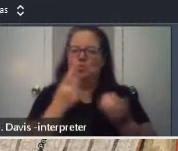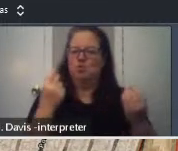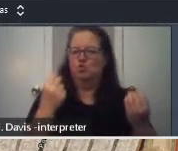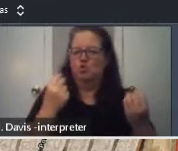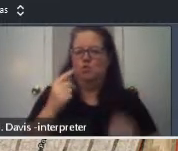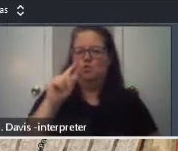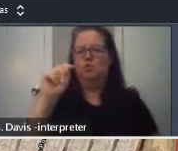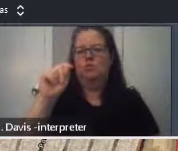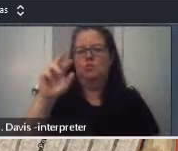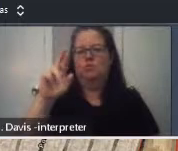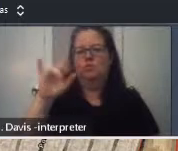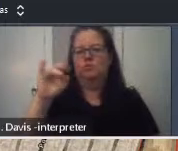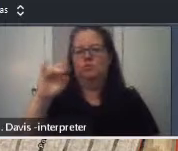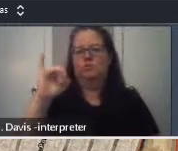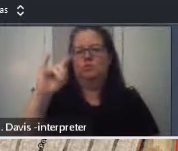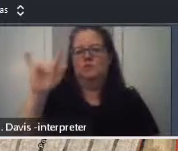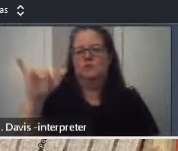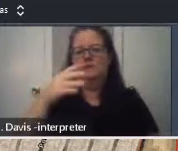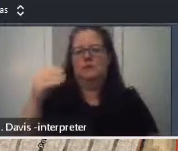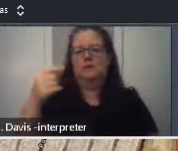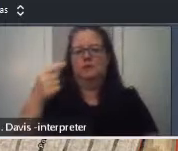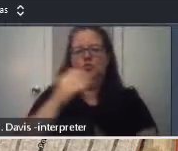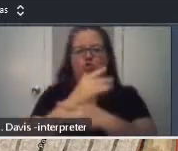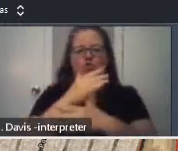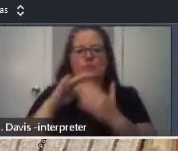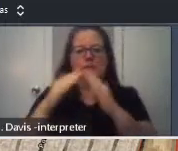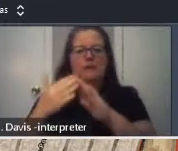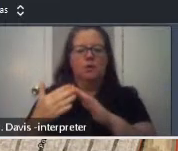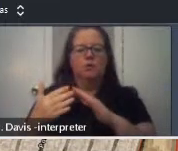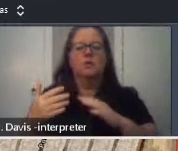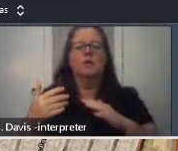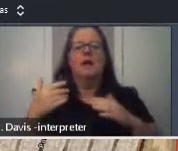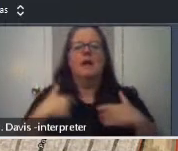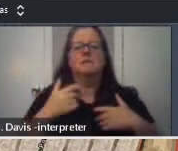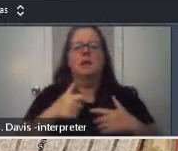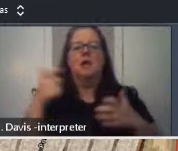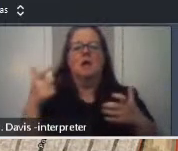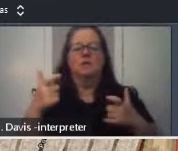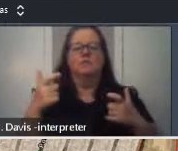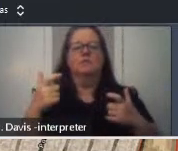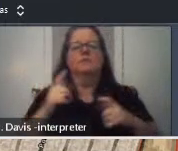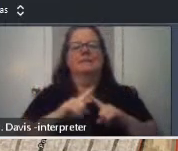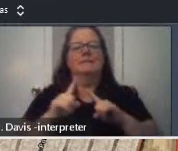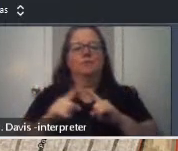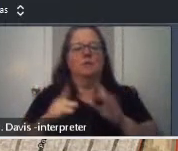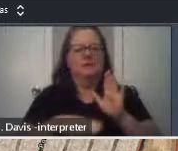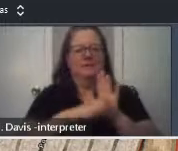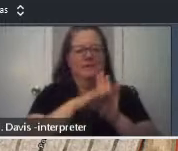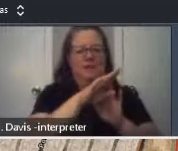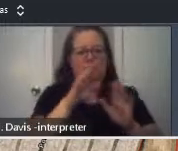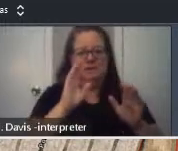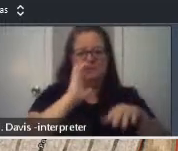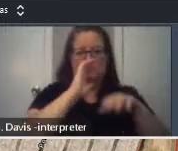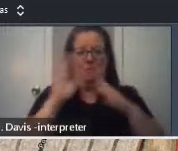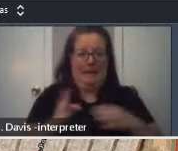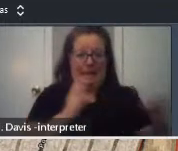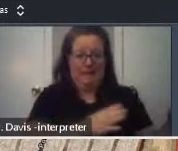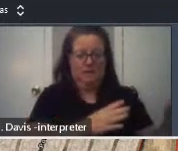and Germantown, which has a lot of industrial zoning as well as several planned developments that are